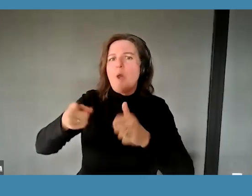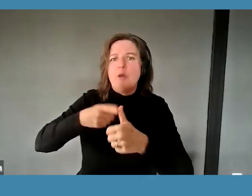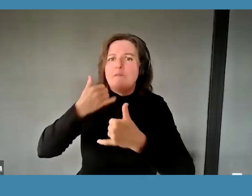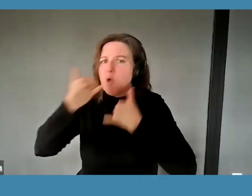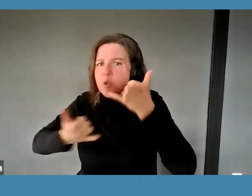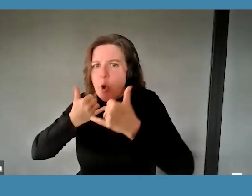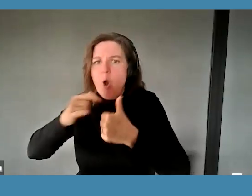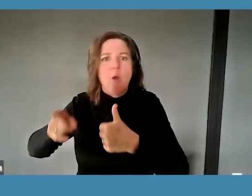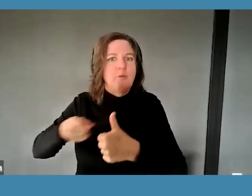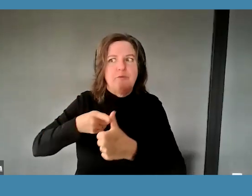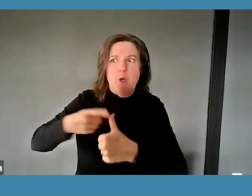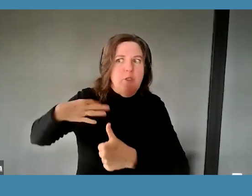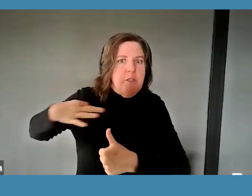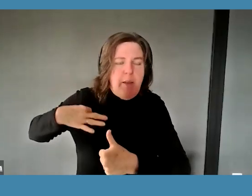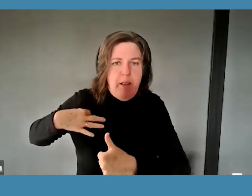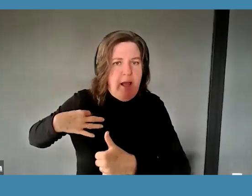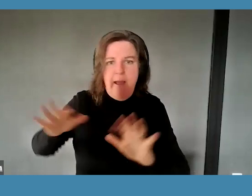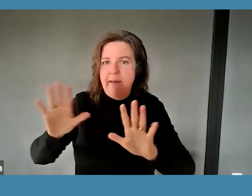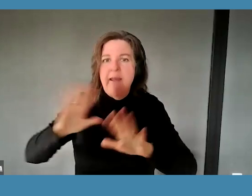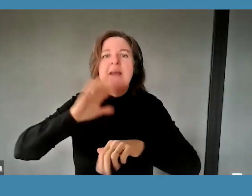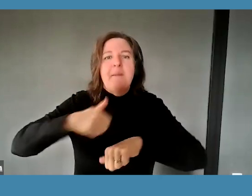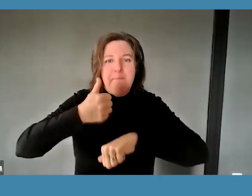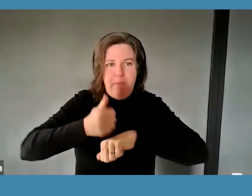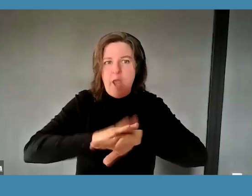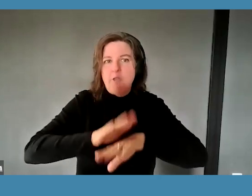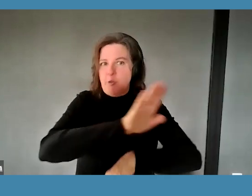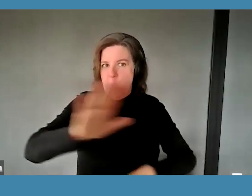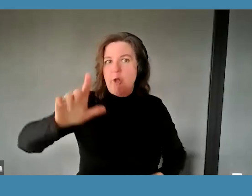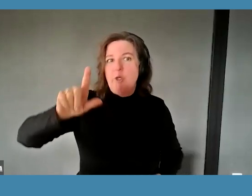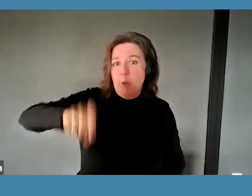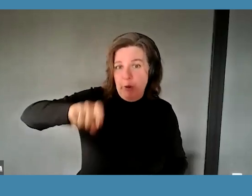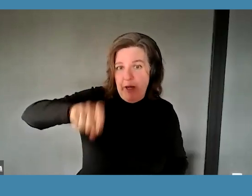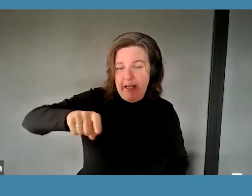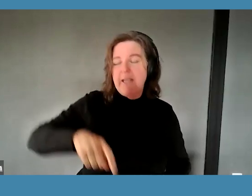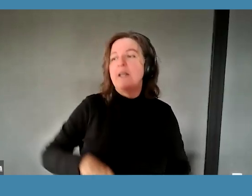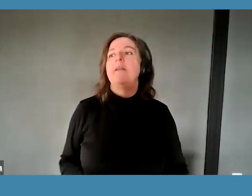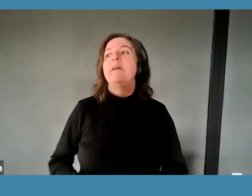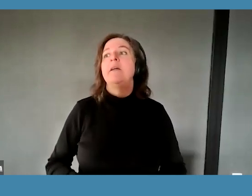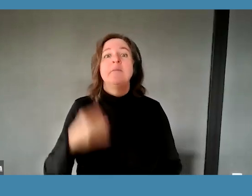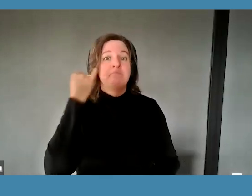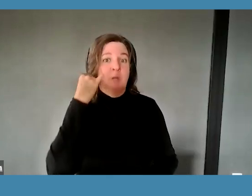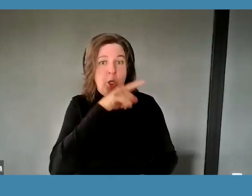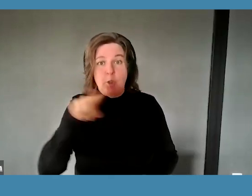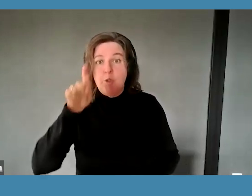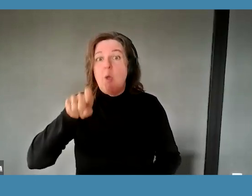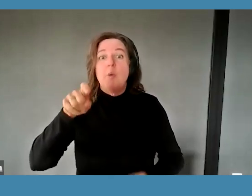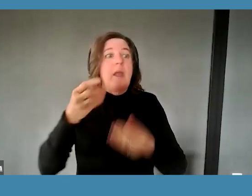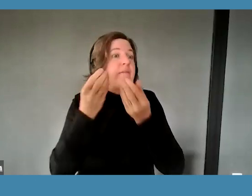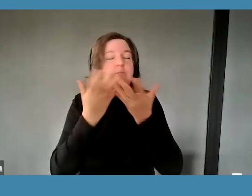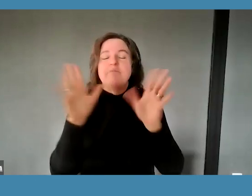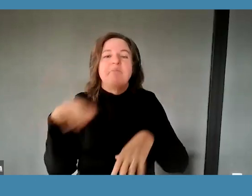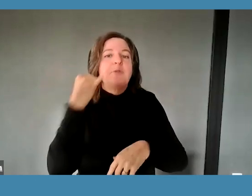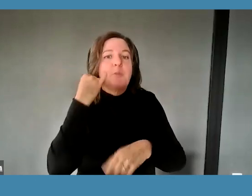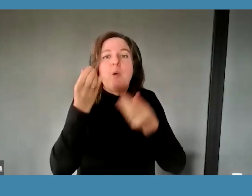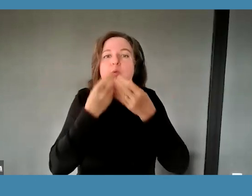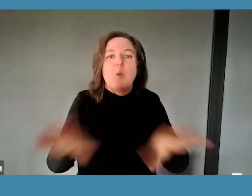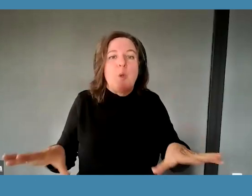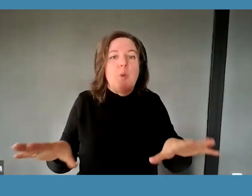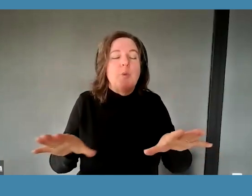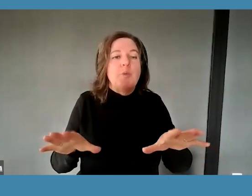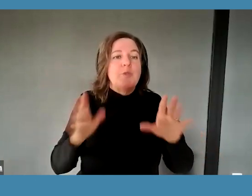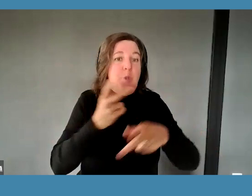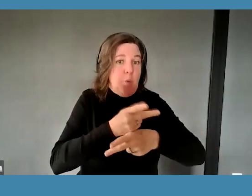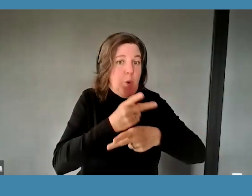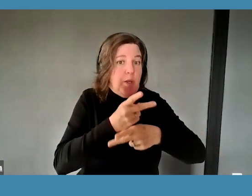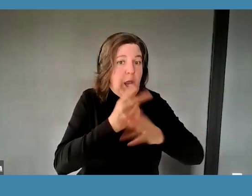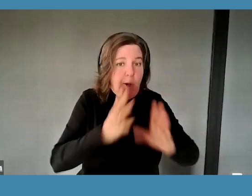It's based on your need. So if you lose a caregiver, if you lose your housing, if you have an injury